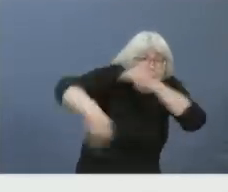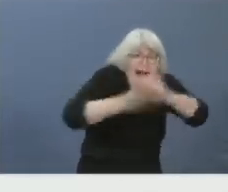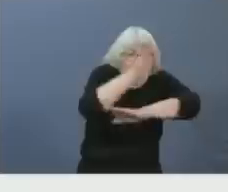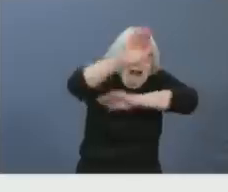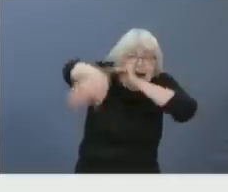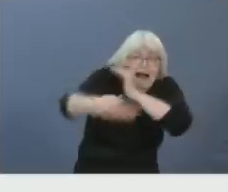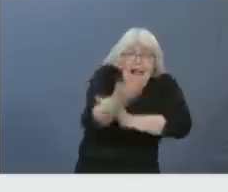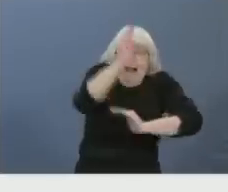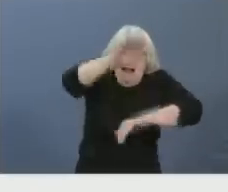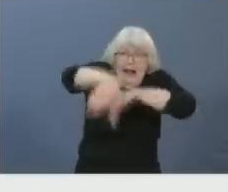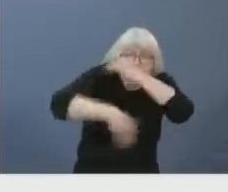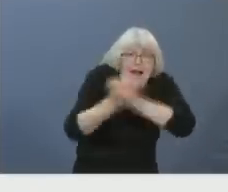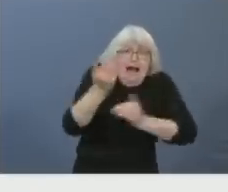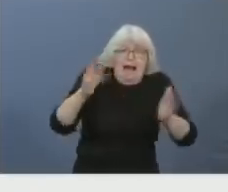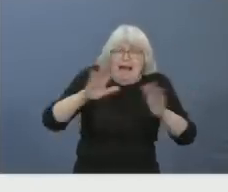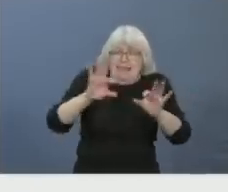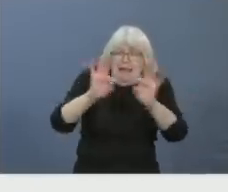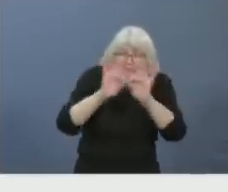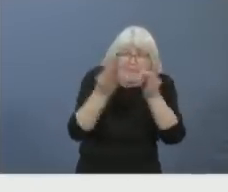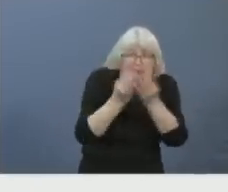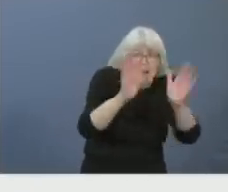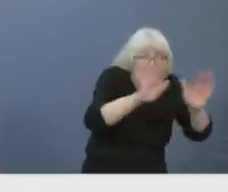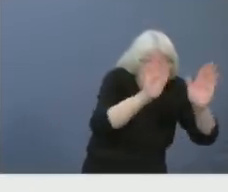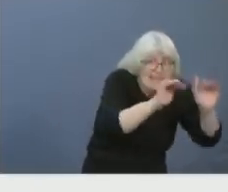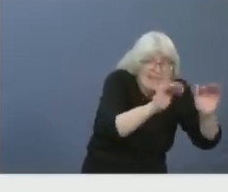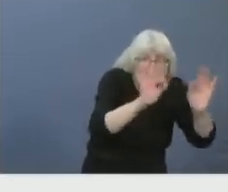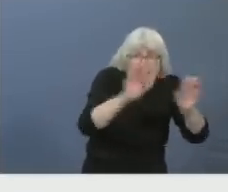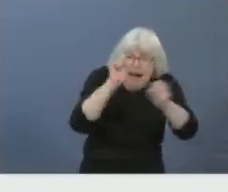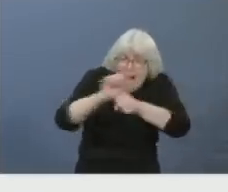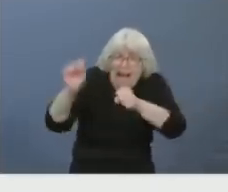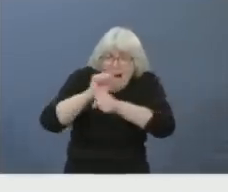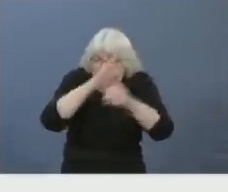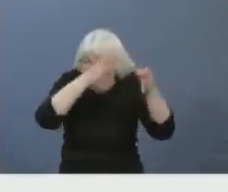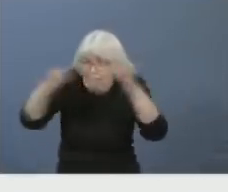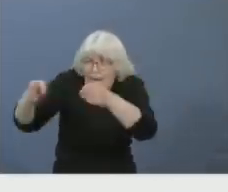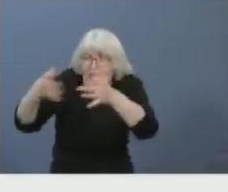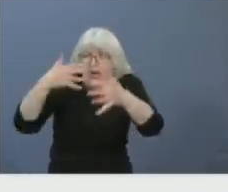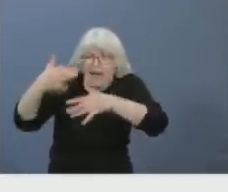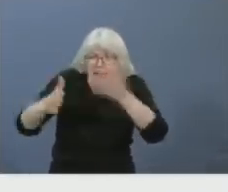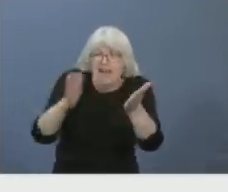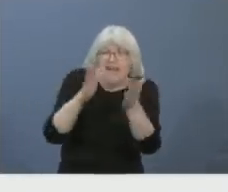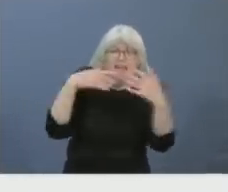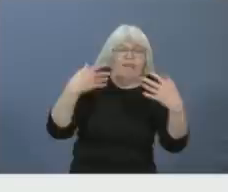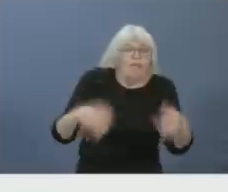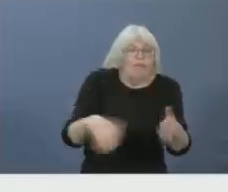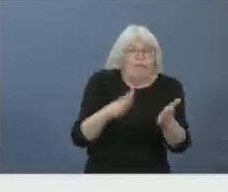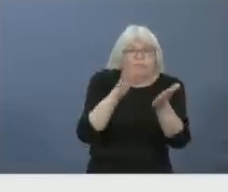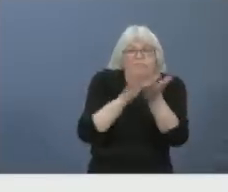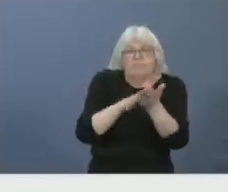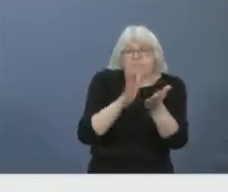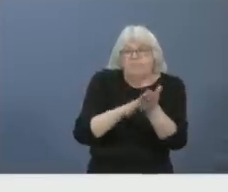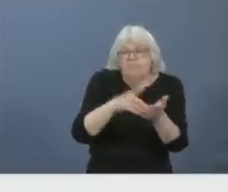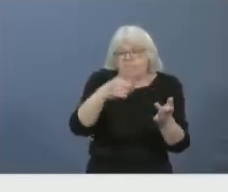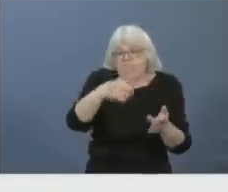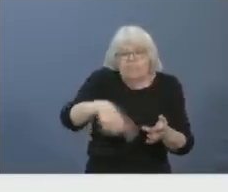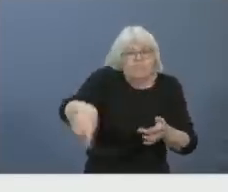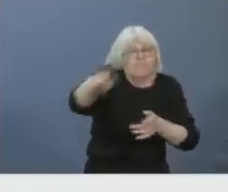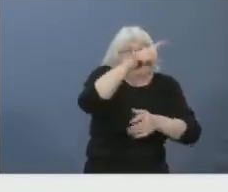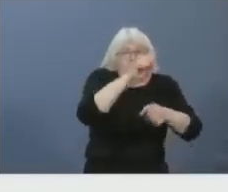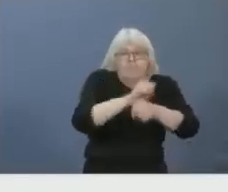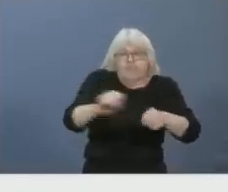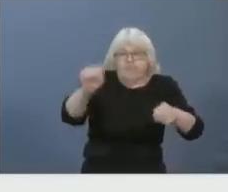families, trying to help everybody else. And I really commend them for all their efforts. And that's why we're working so hard behind the scenes, trying to get